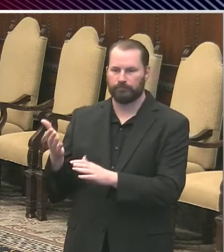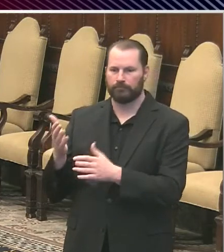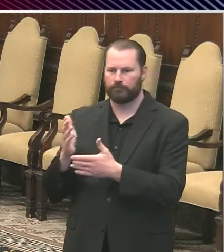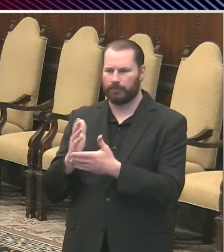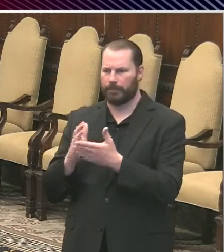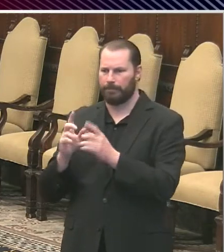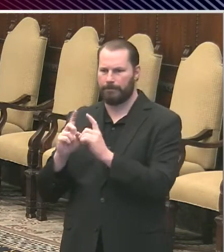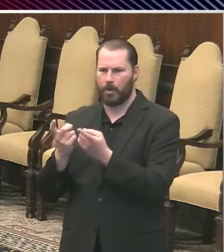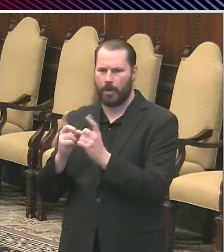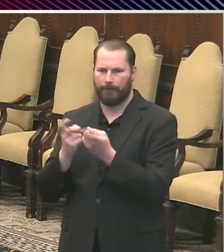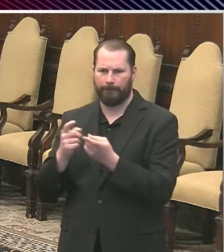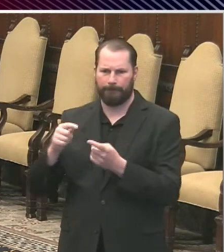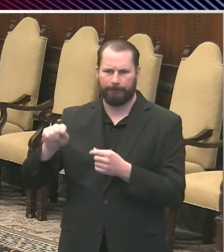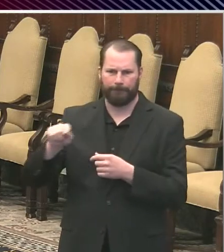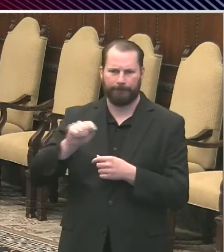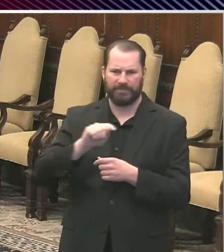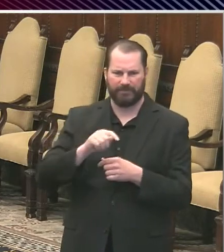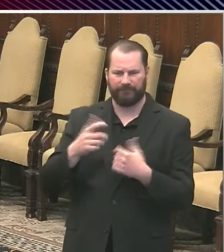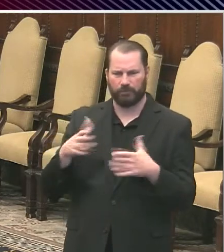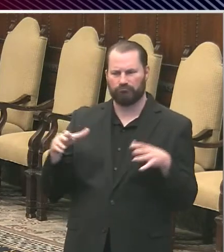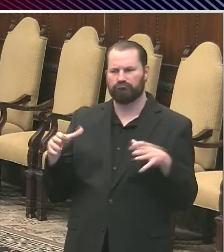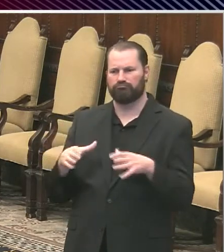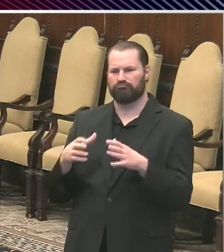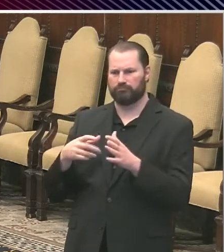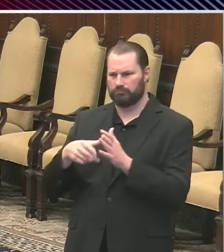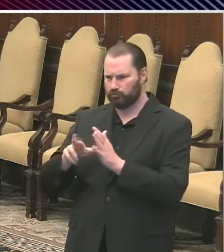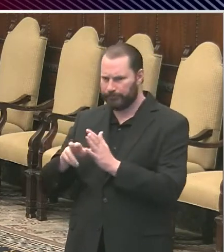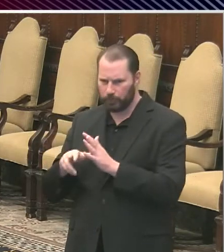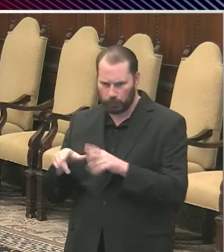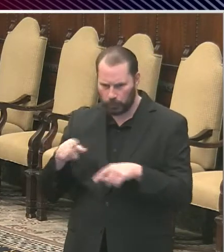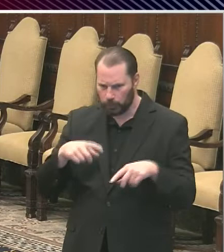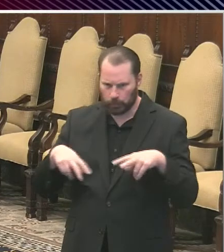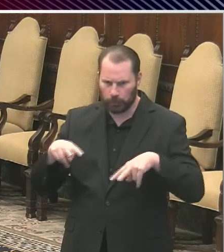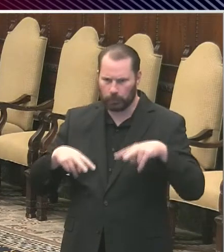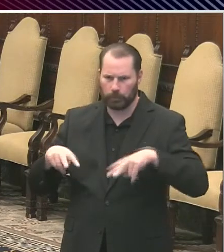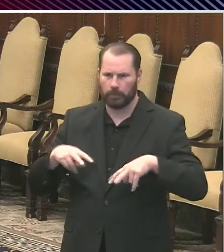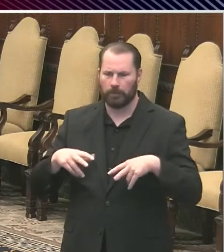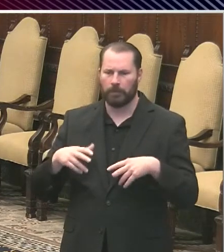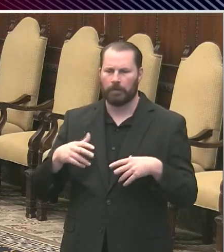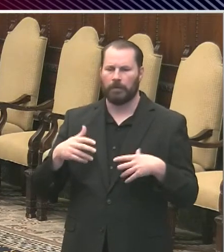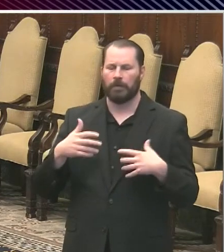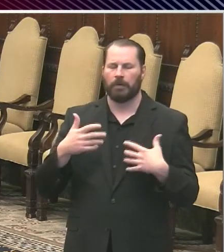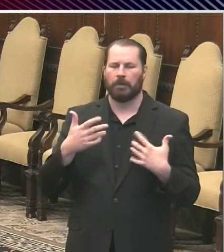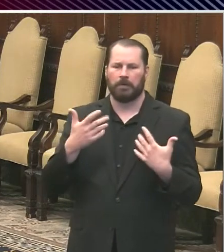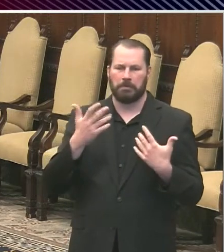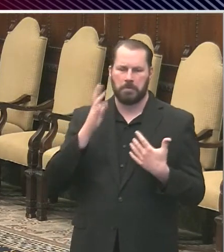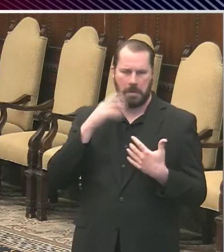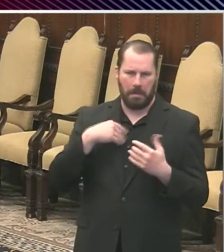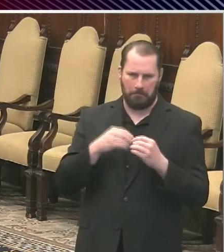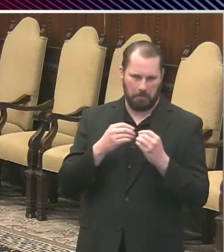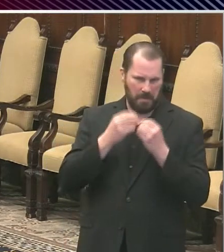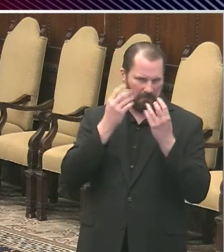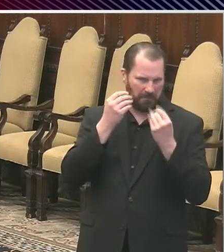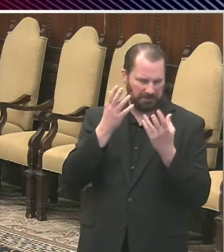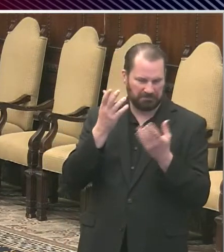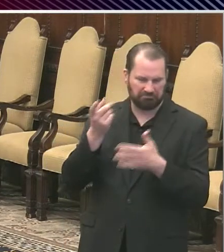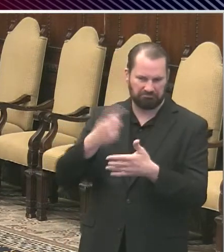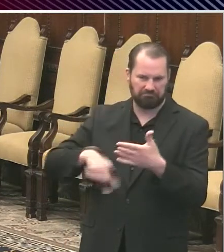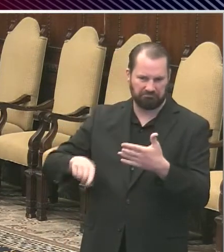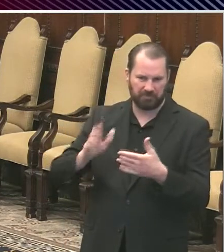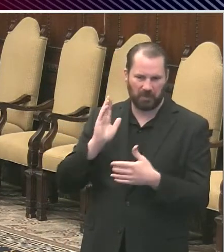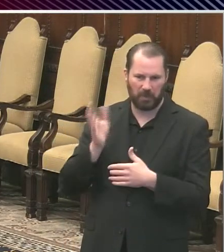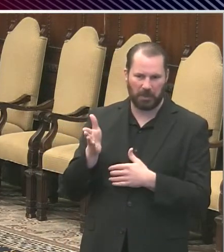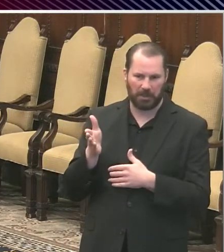review, things like that. So we should have more information for you next week, but we're certainly under consideration, and we'll